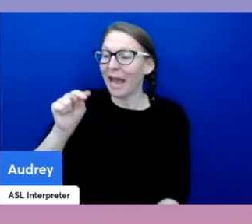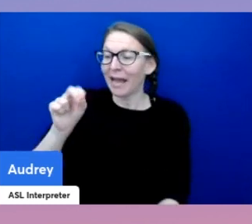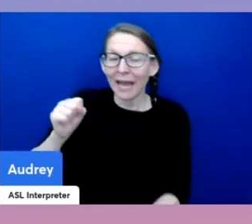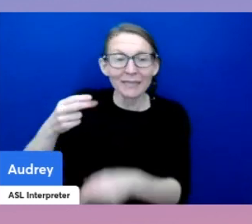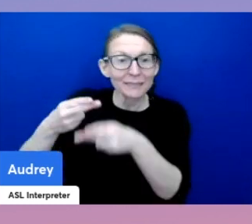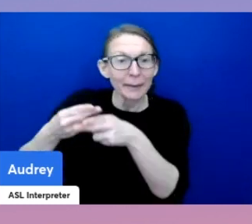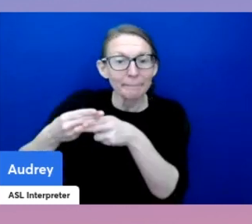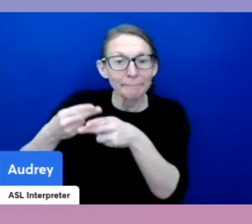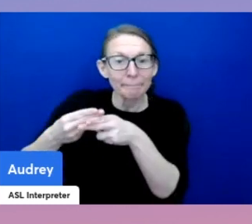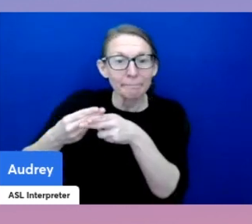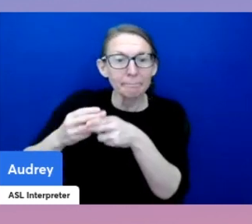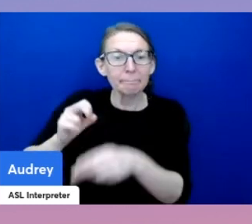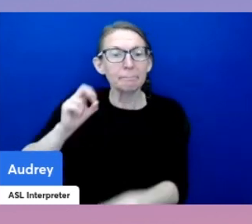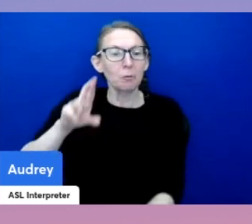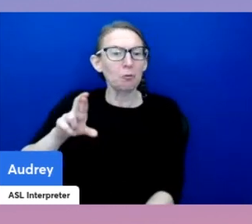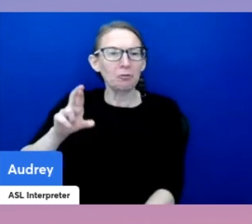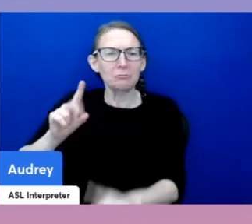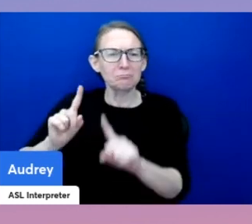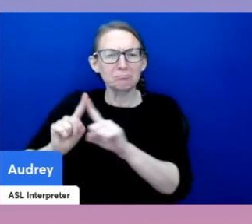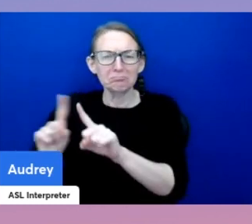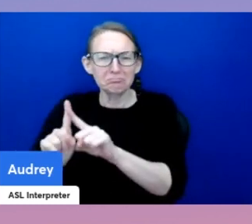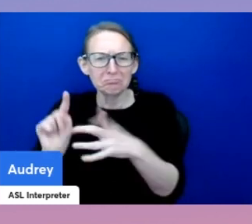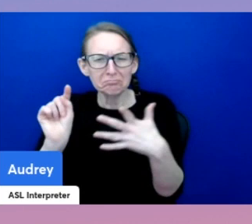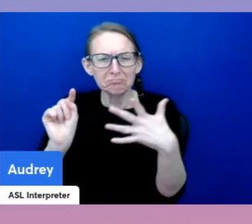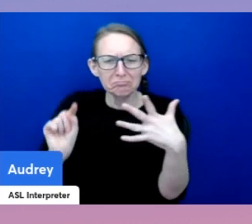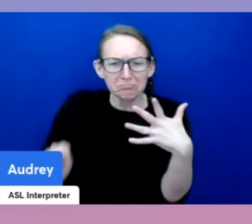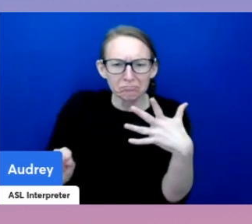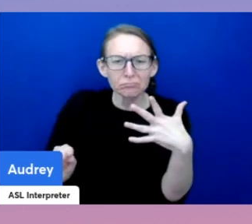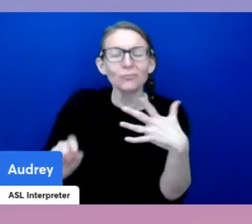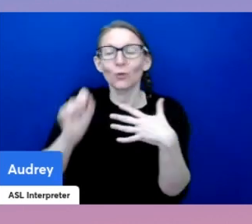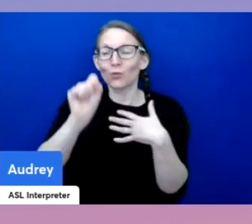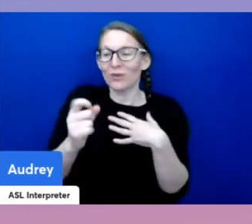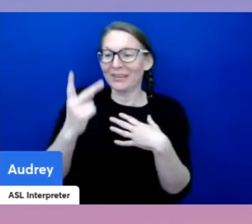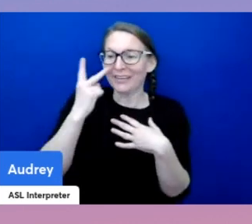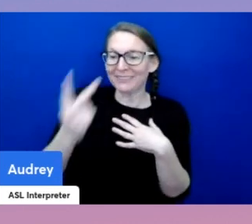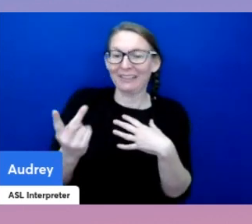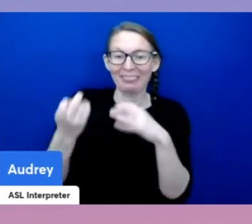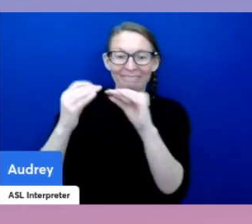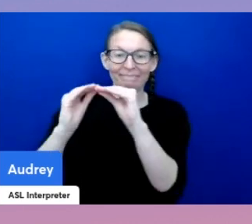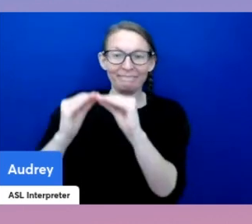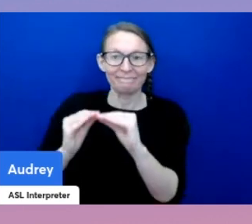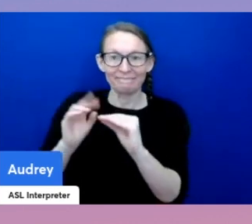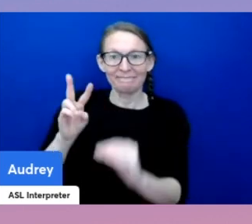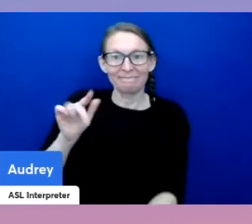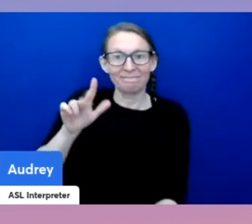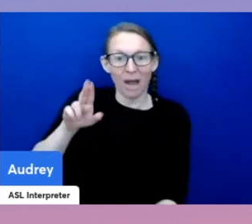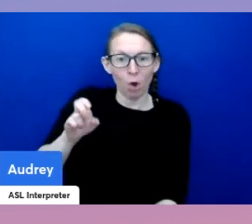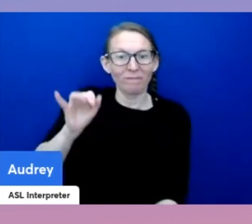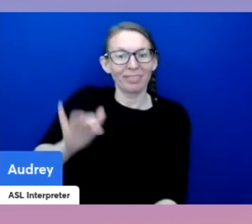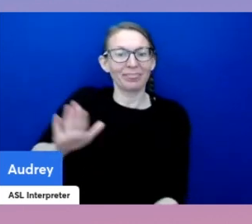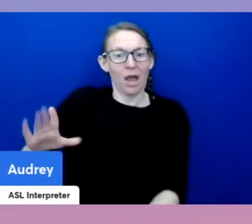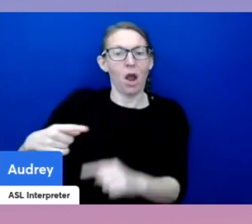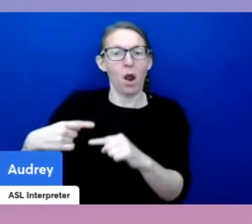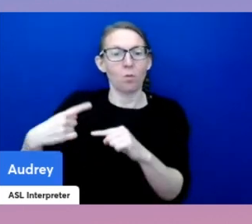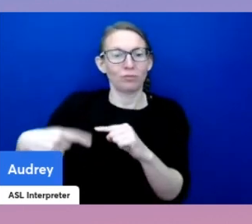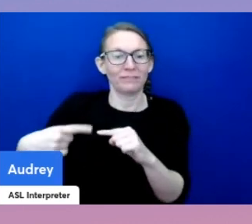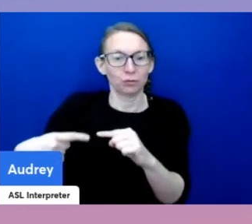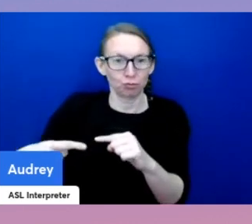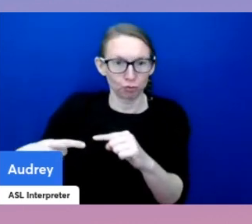that only can see the value after the infrastructure provision.